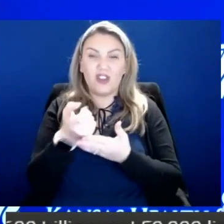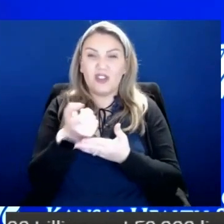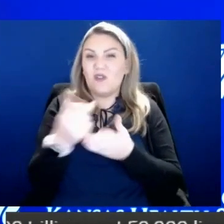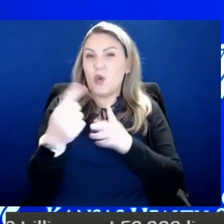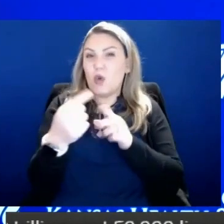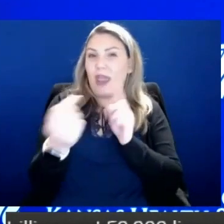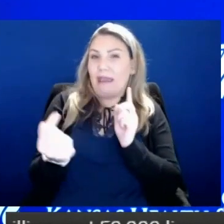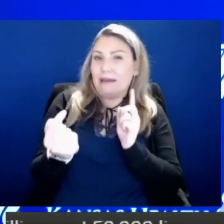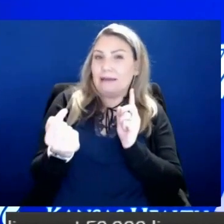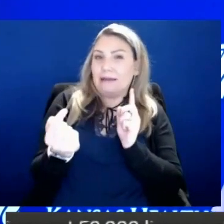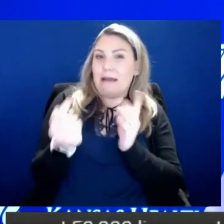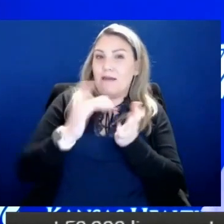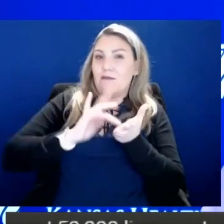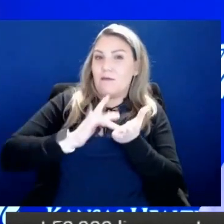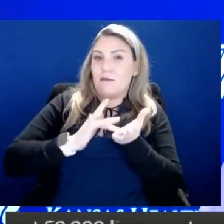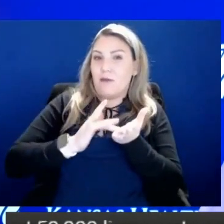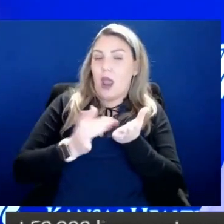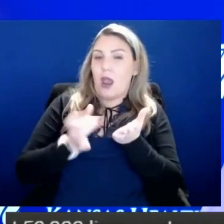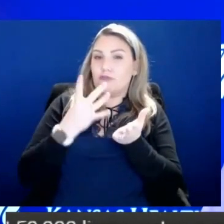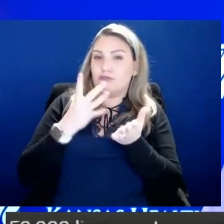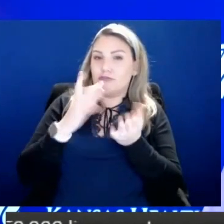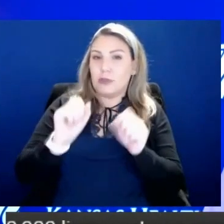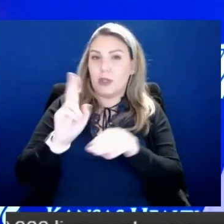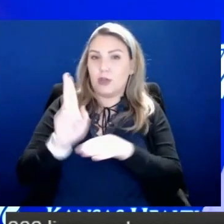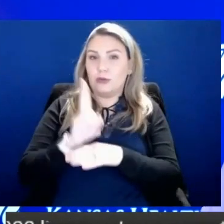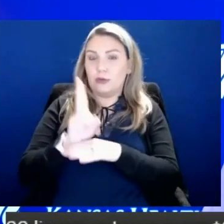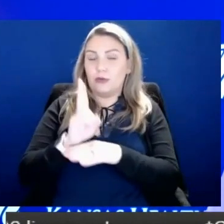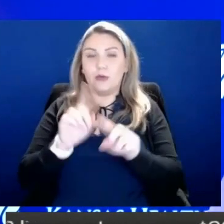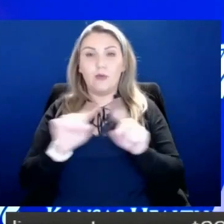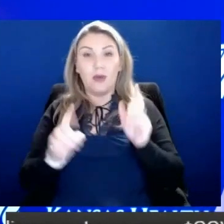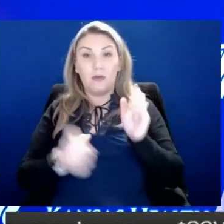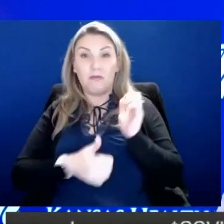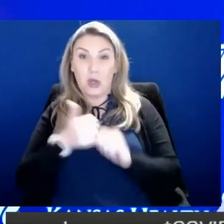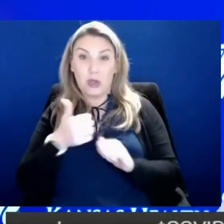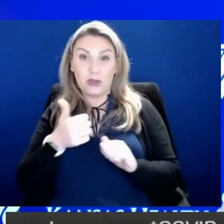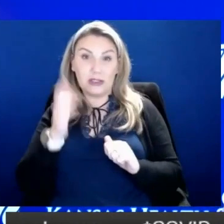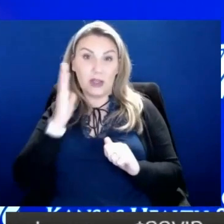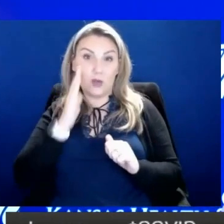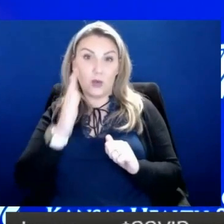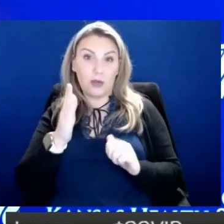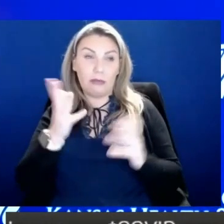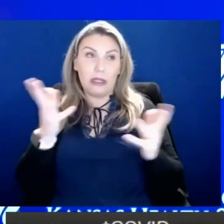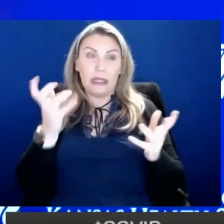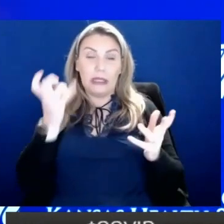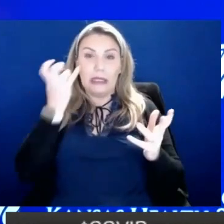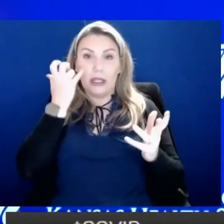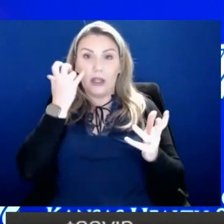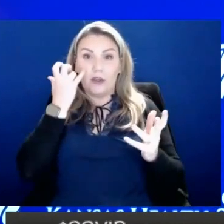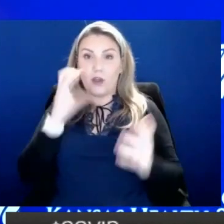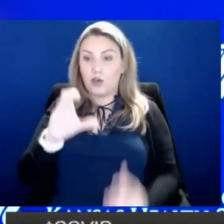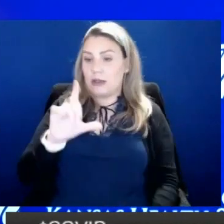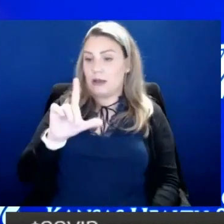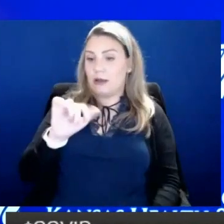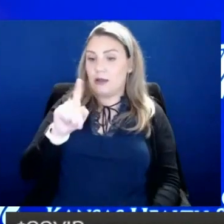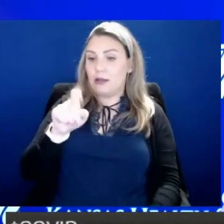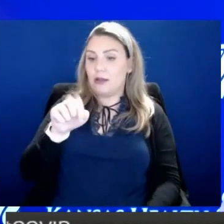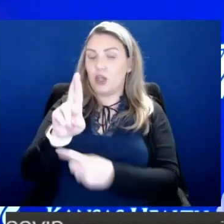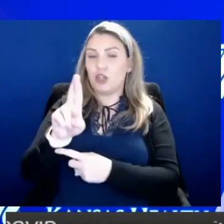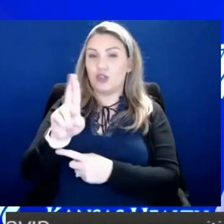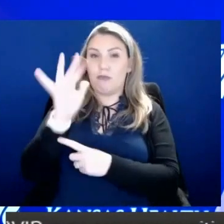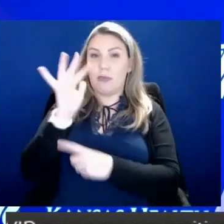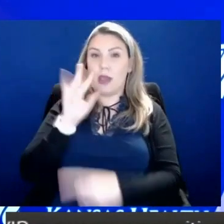use, but for the most part, it is really going to be, if we know that there are clusters, what they did in 2003 was actually use